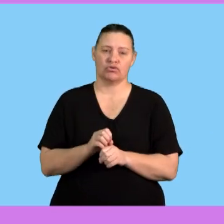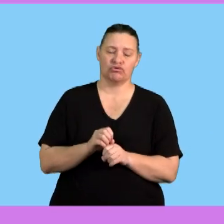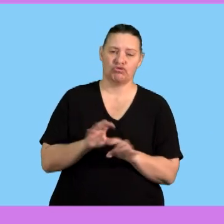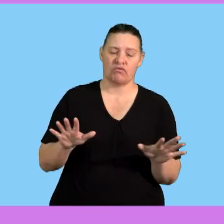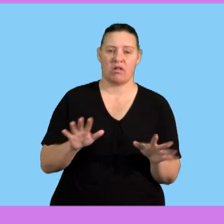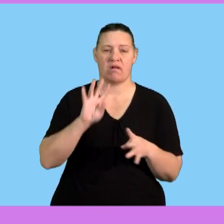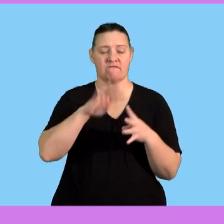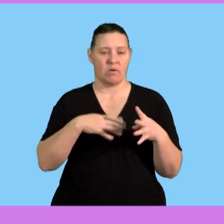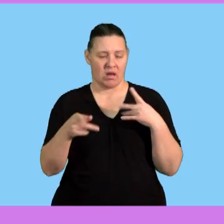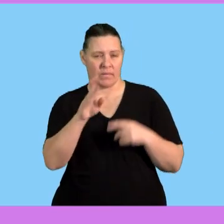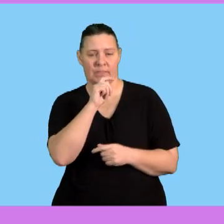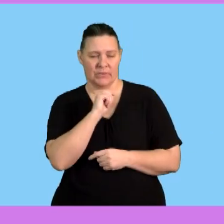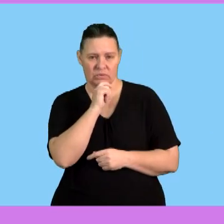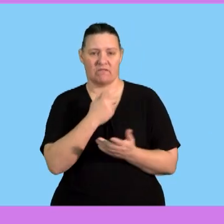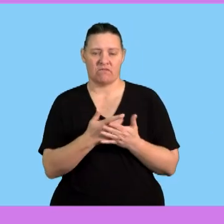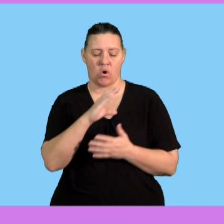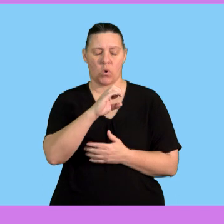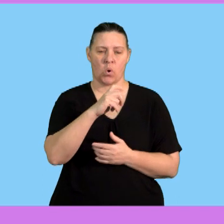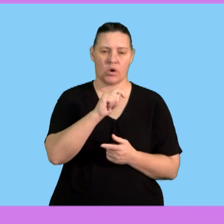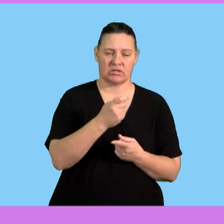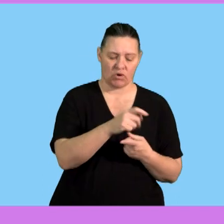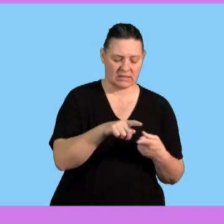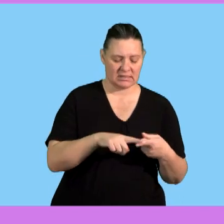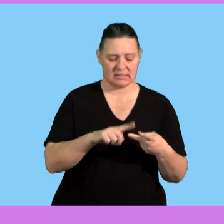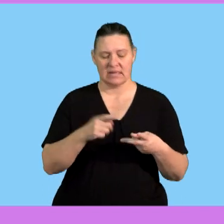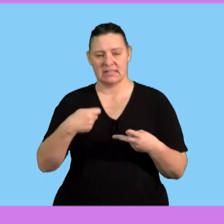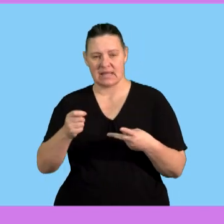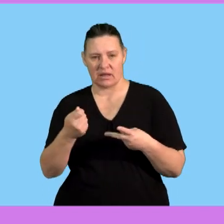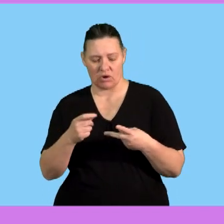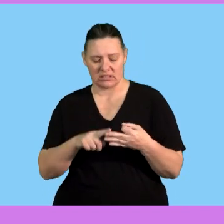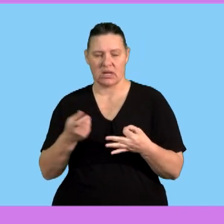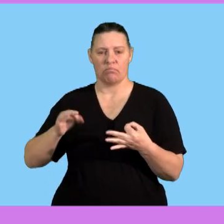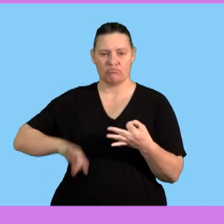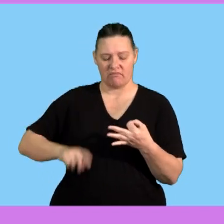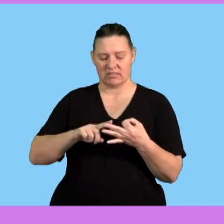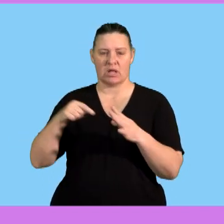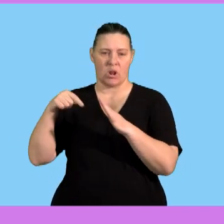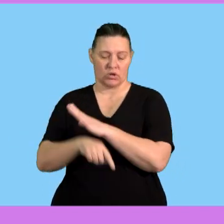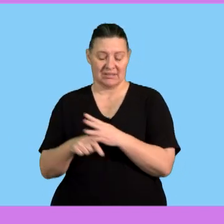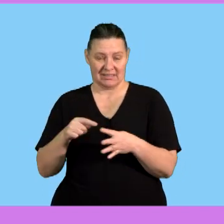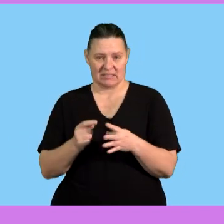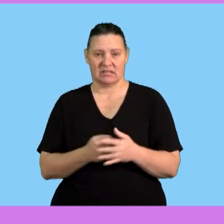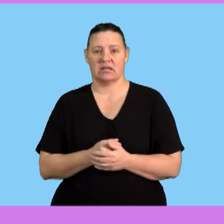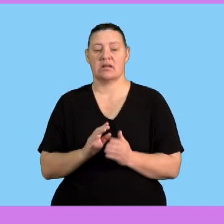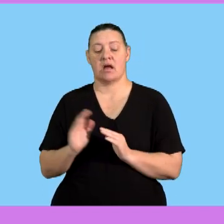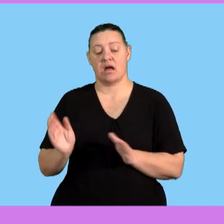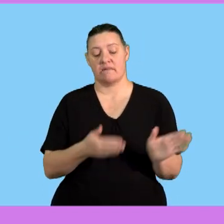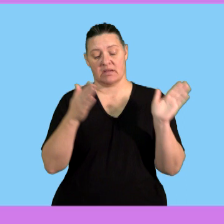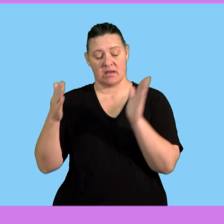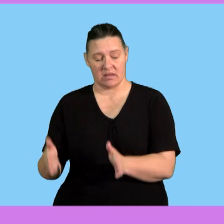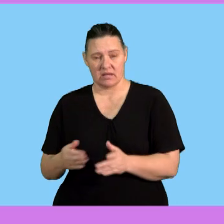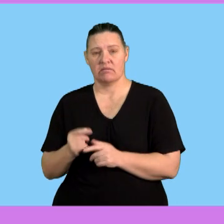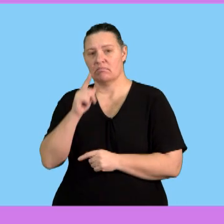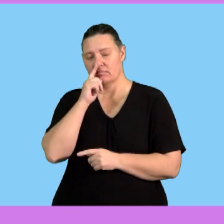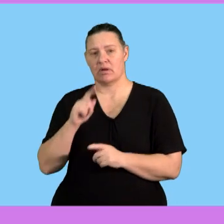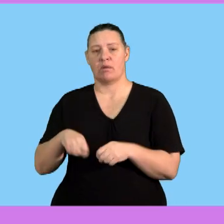general formulas that you can use for cost price, selling price, profit and loss. And then after that, we're going to